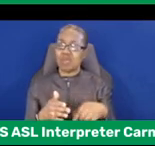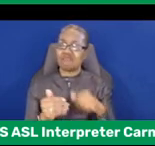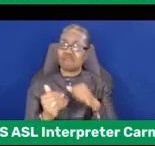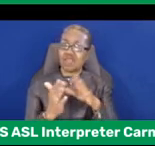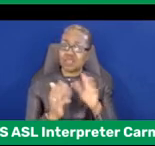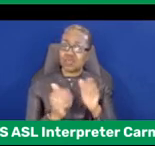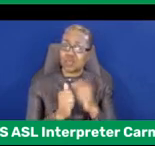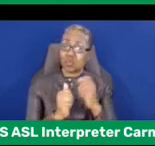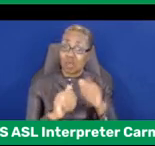one of the challenges is